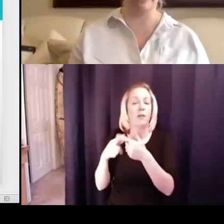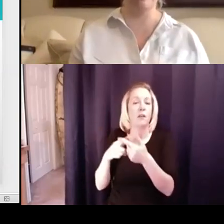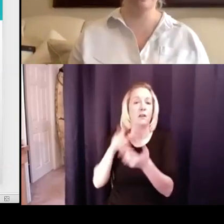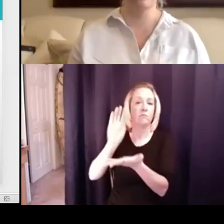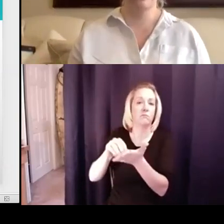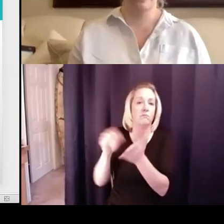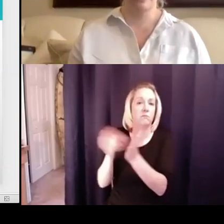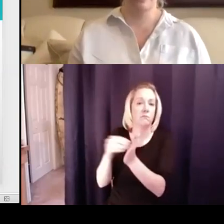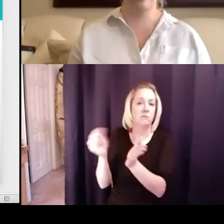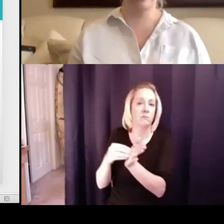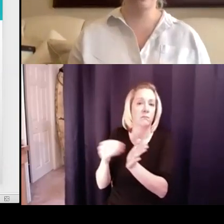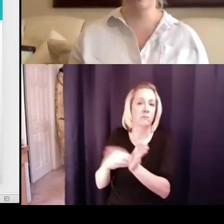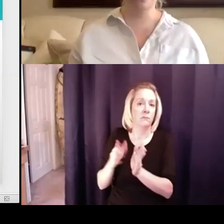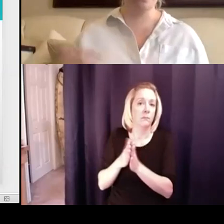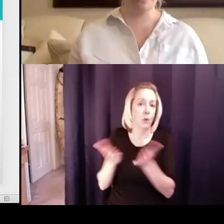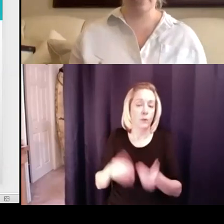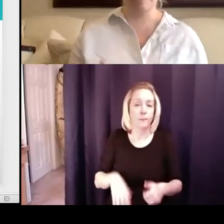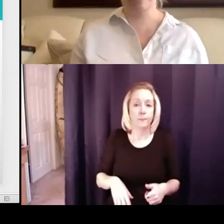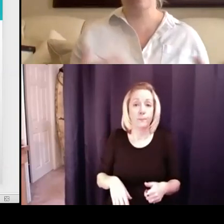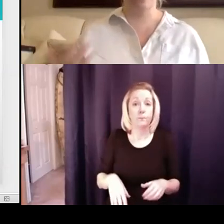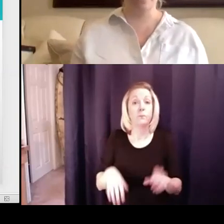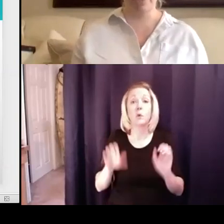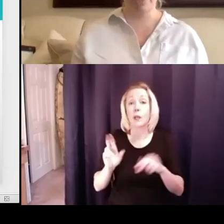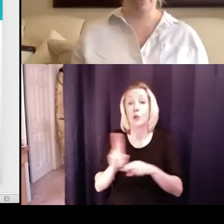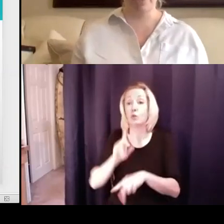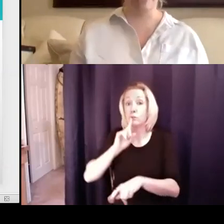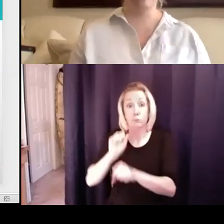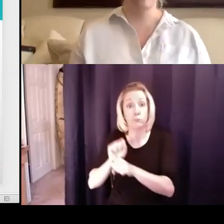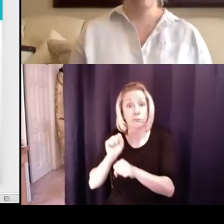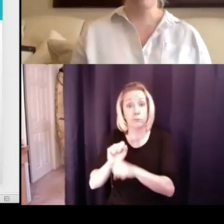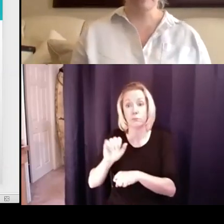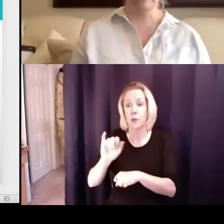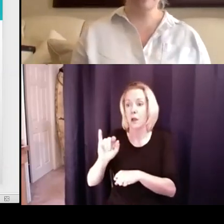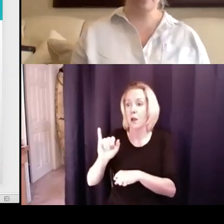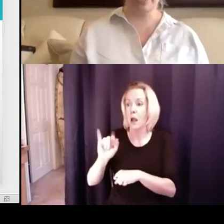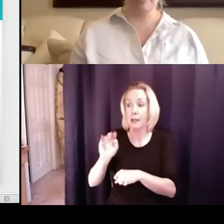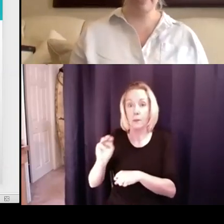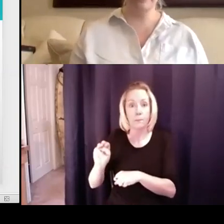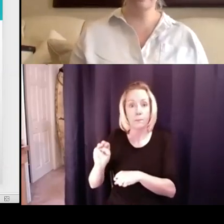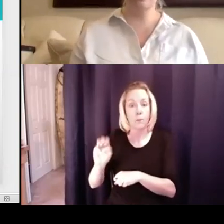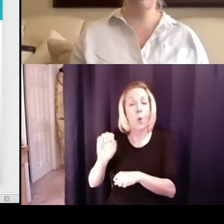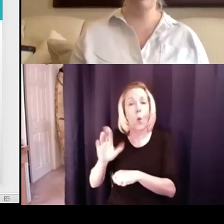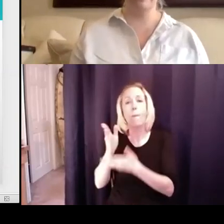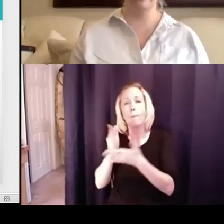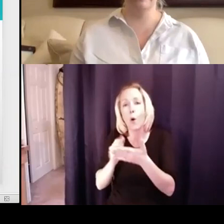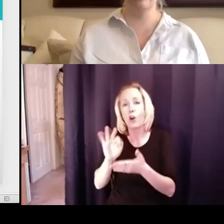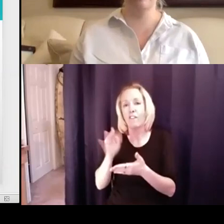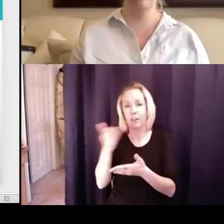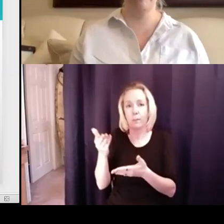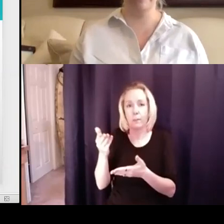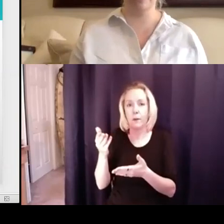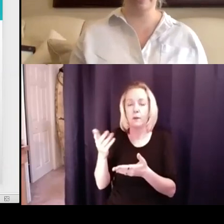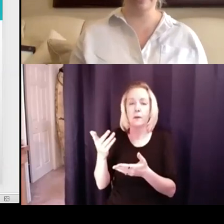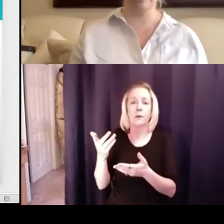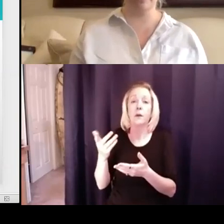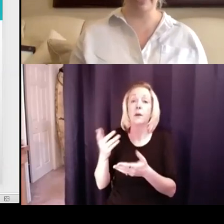about them. You can use real objects, you could use partial objects. The big thing to think about here would be